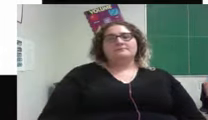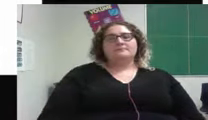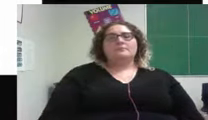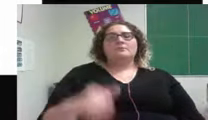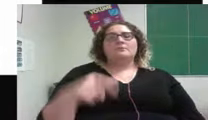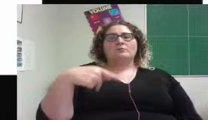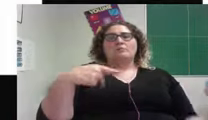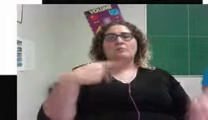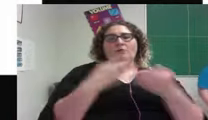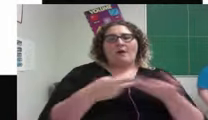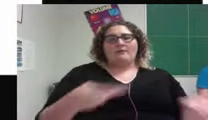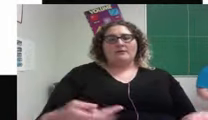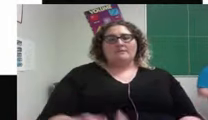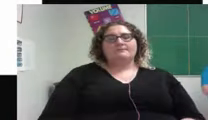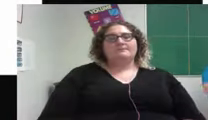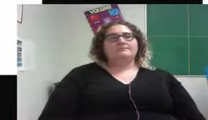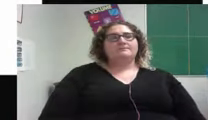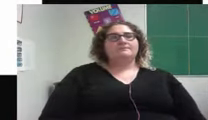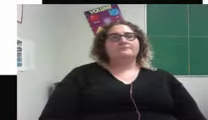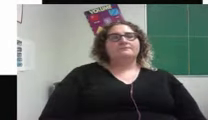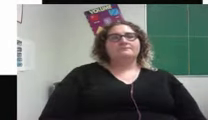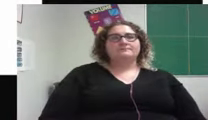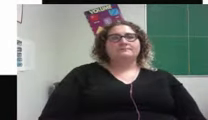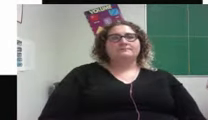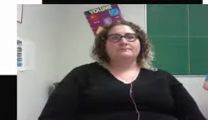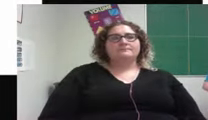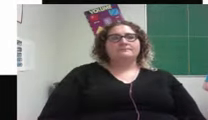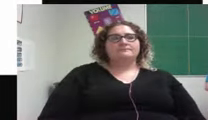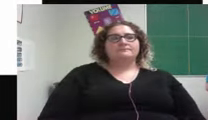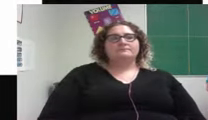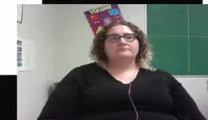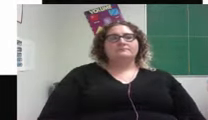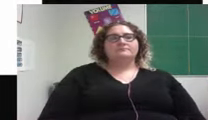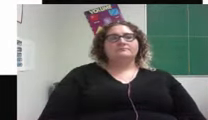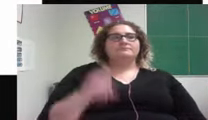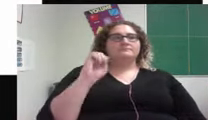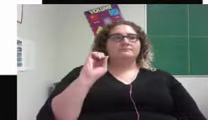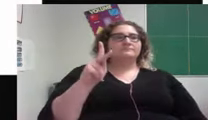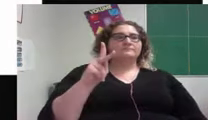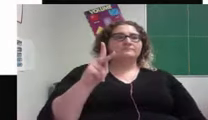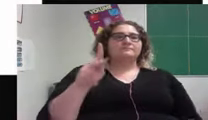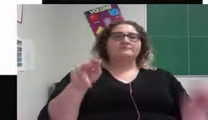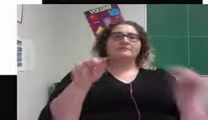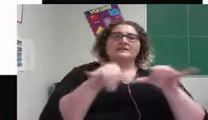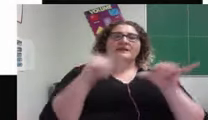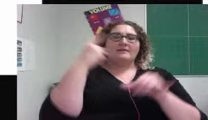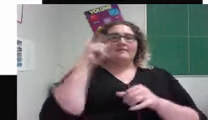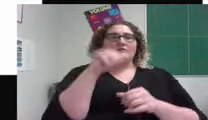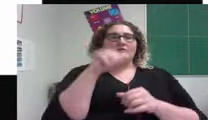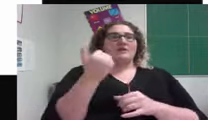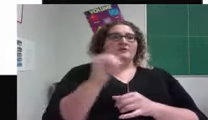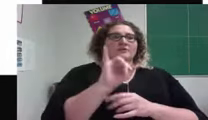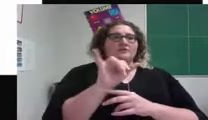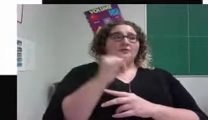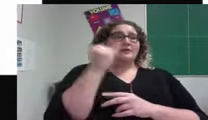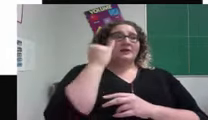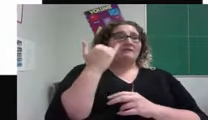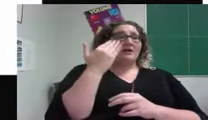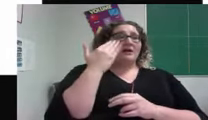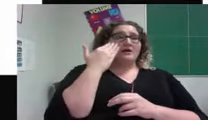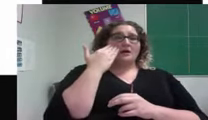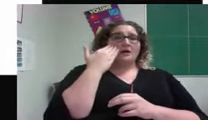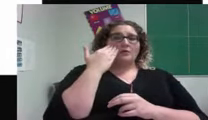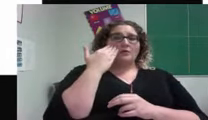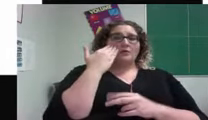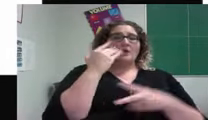Okay, and the same thing goes for the other as well. So like if I know that angle 1 is congruent to angle 2, and I know that angle 1